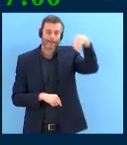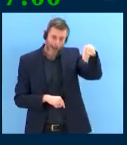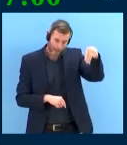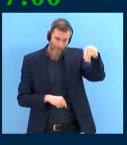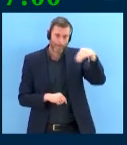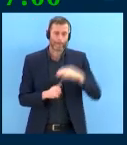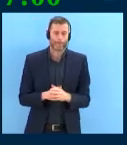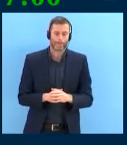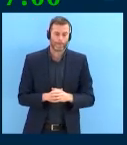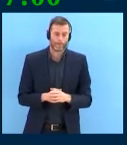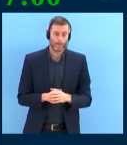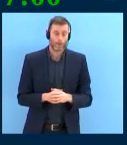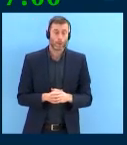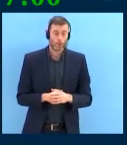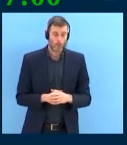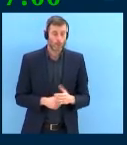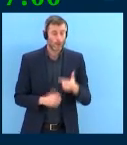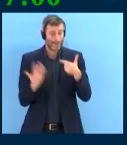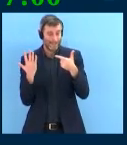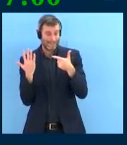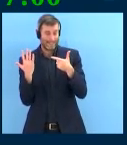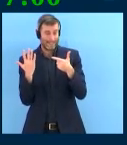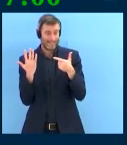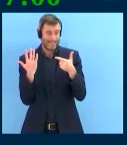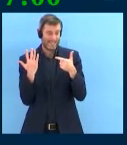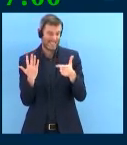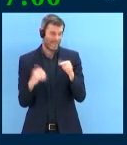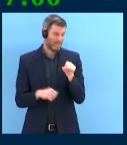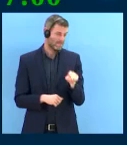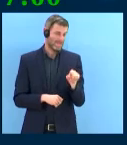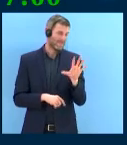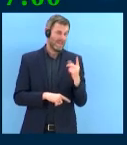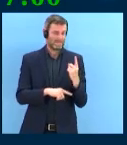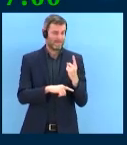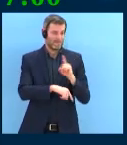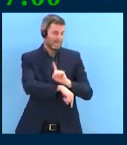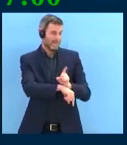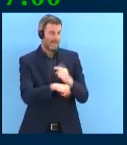for both of you for the next 7.5 minutes, maybe, to give you a chance.